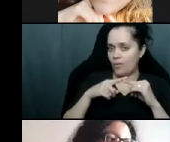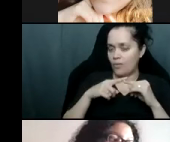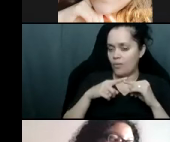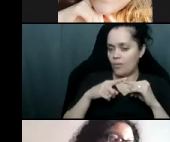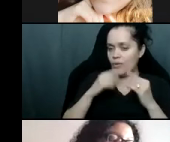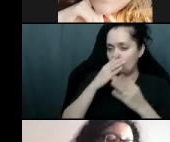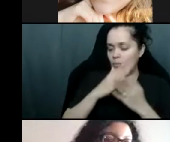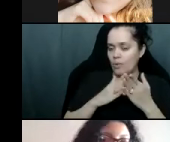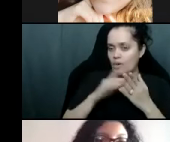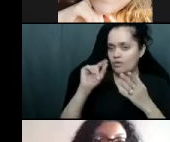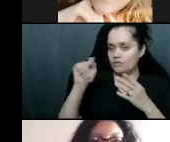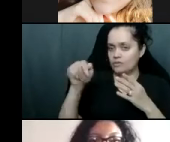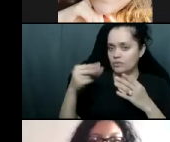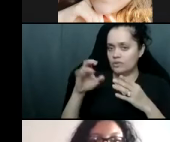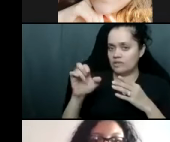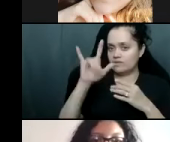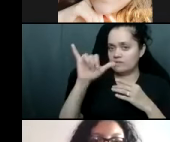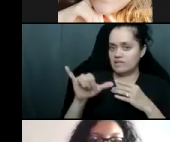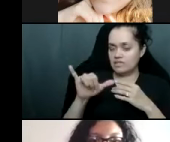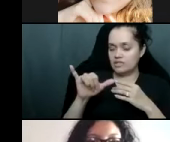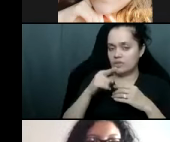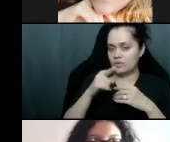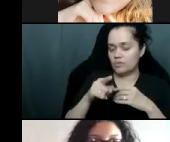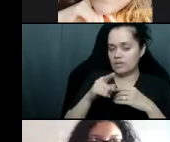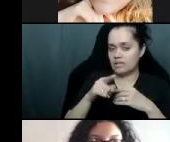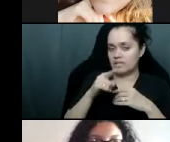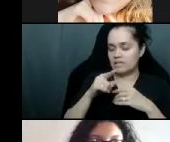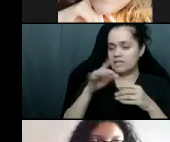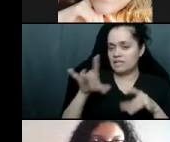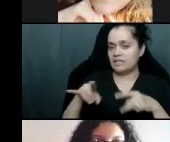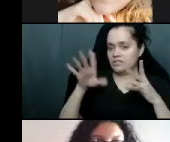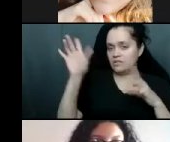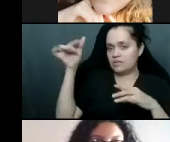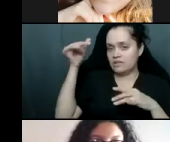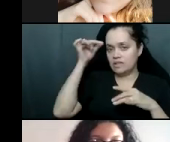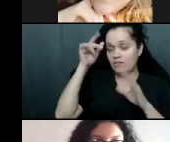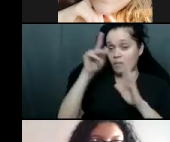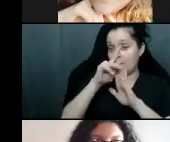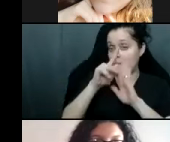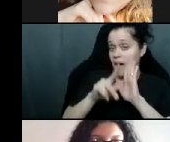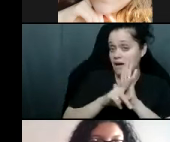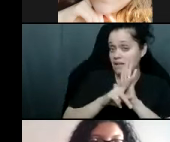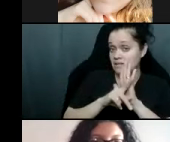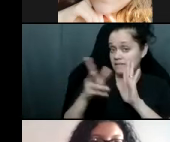of the 20th century when the Australian government policy was